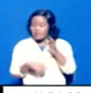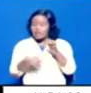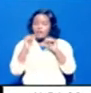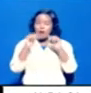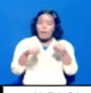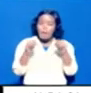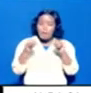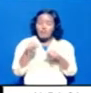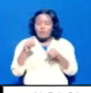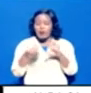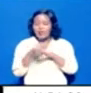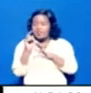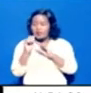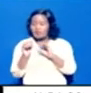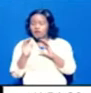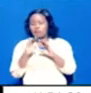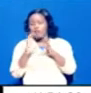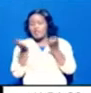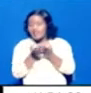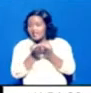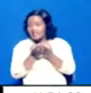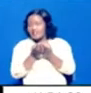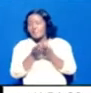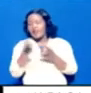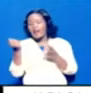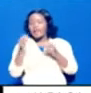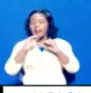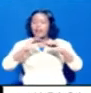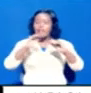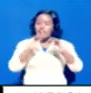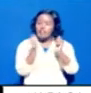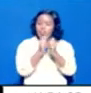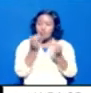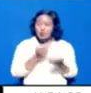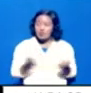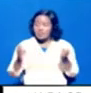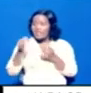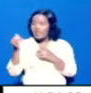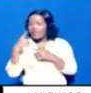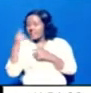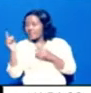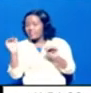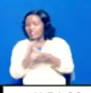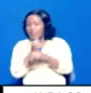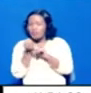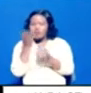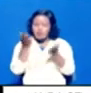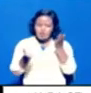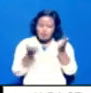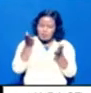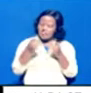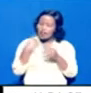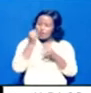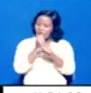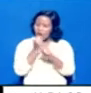one teaches 10, another one teaches 100, and nobody has a measure of who has done what. So